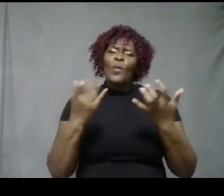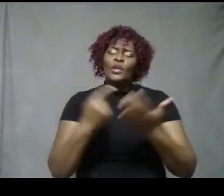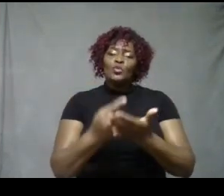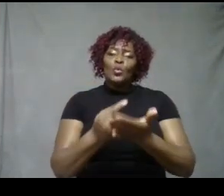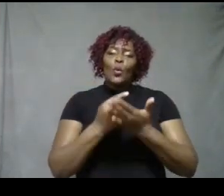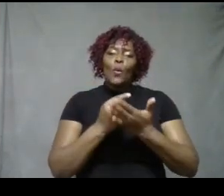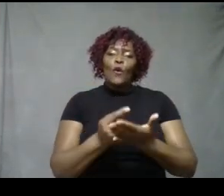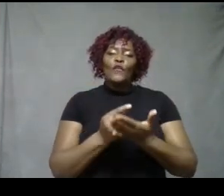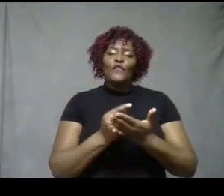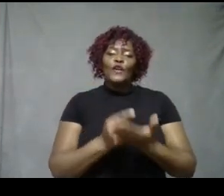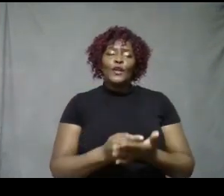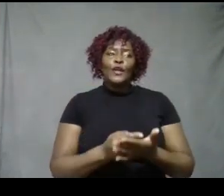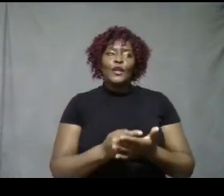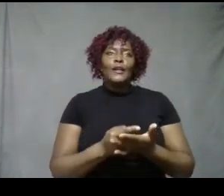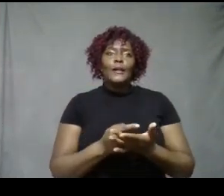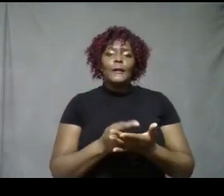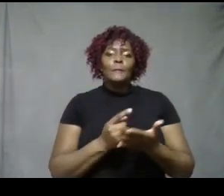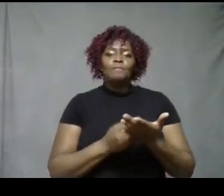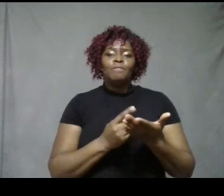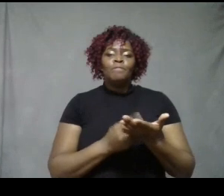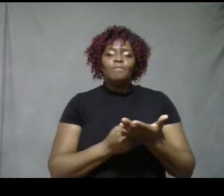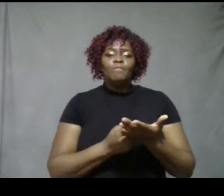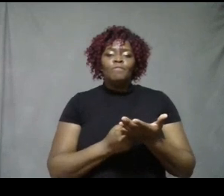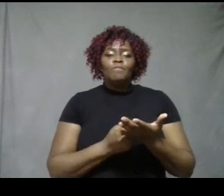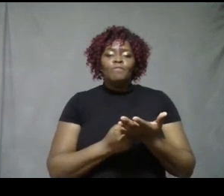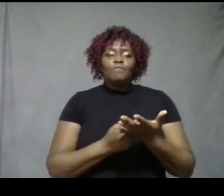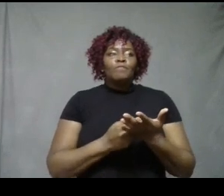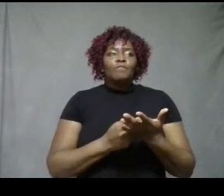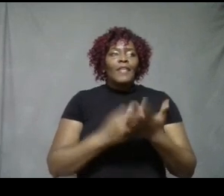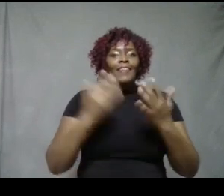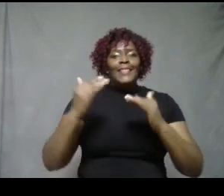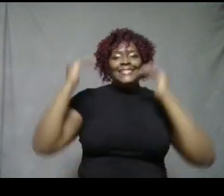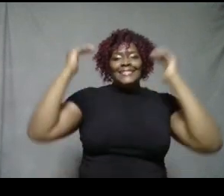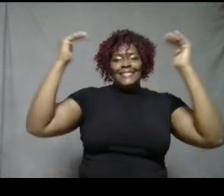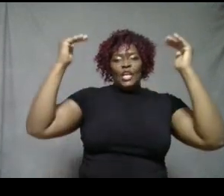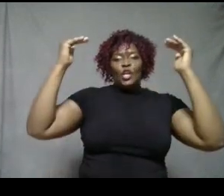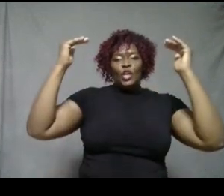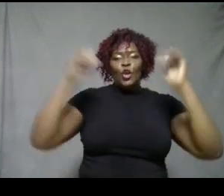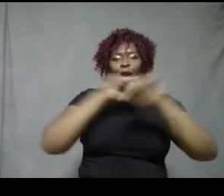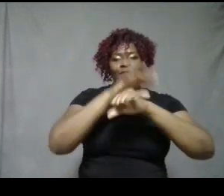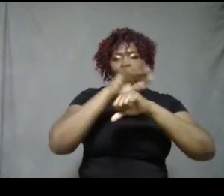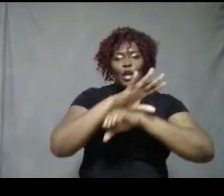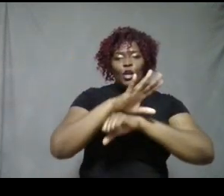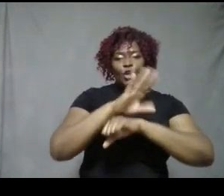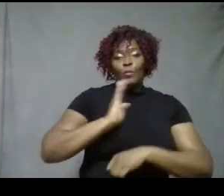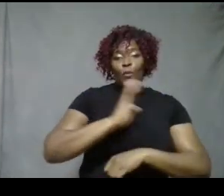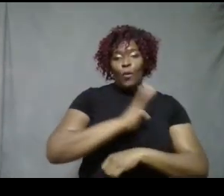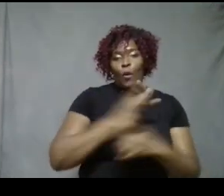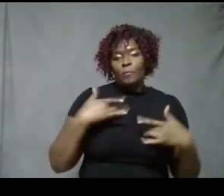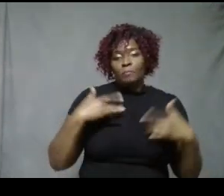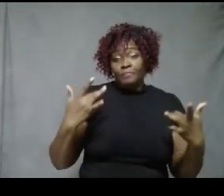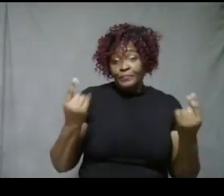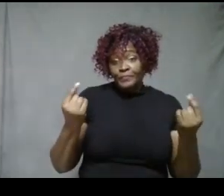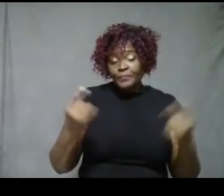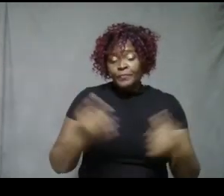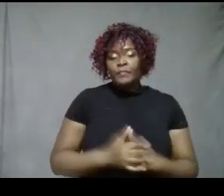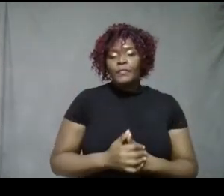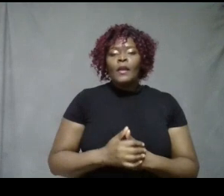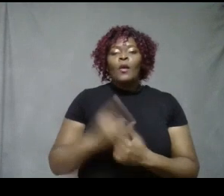the work that the Senior Advisory Board has been doing. This year, we have teamed up with the